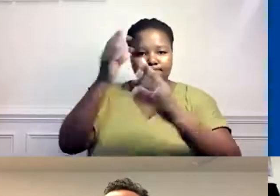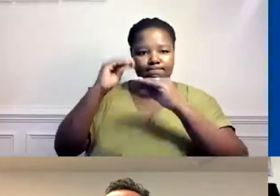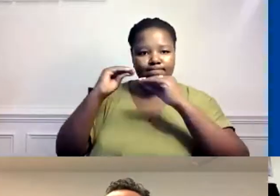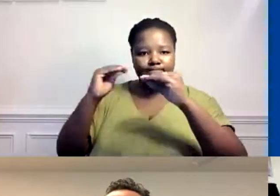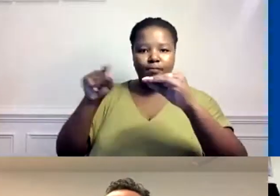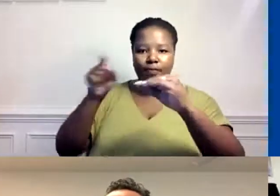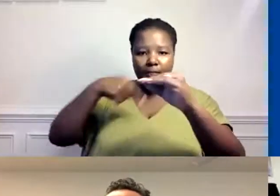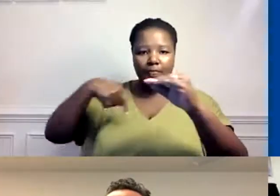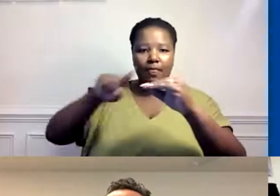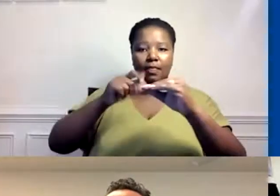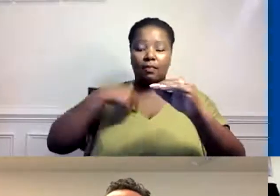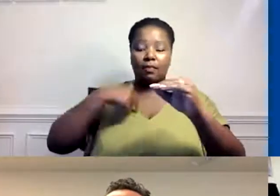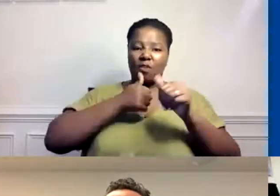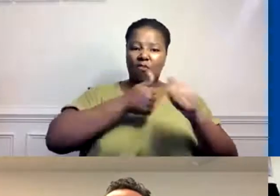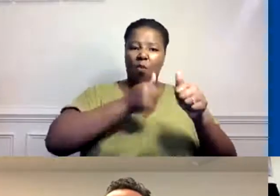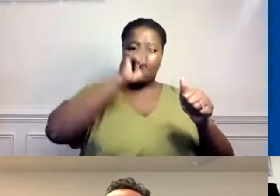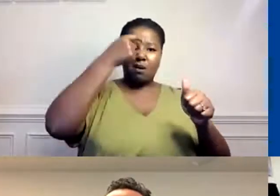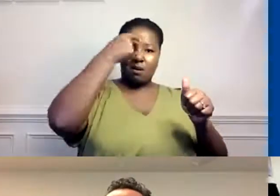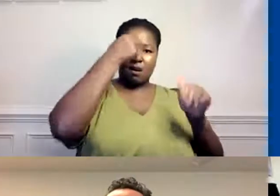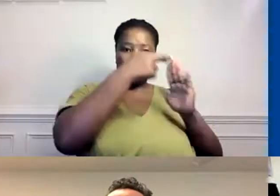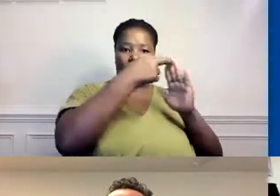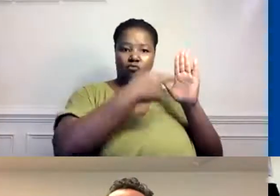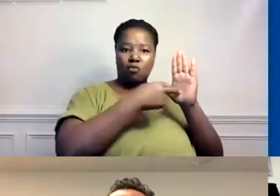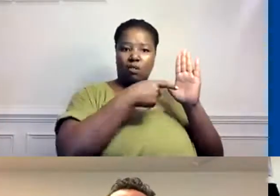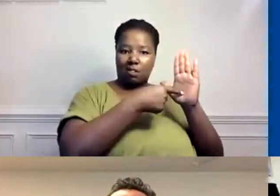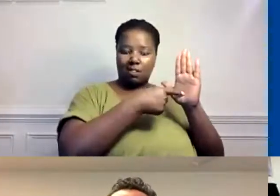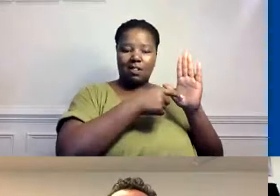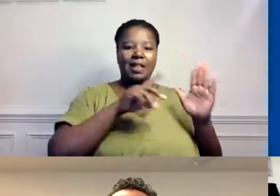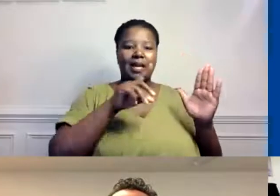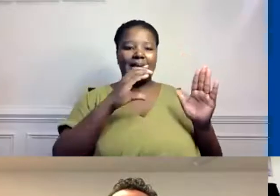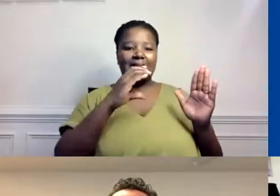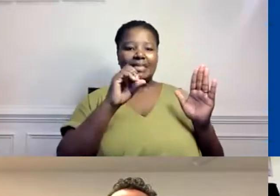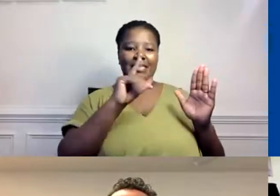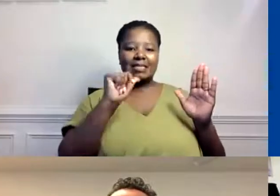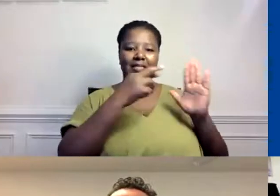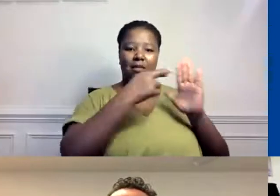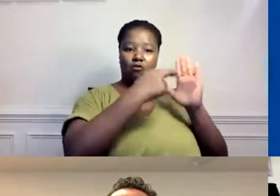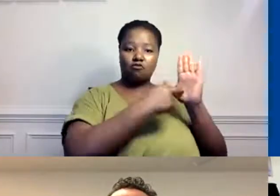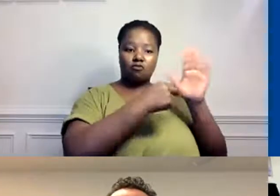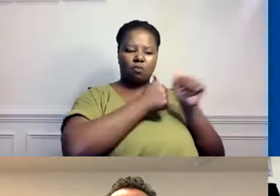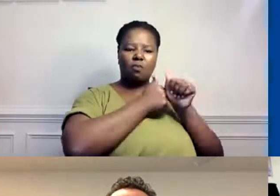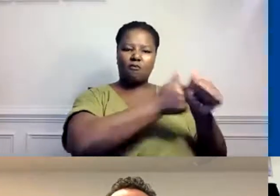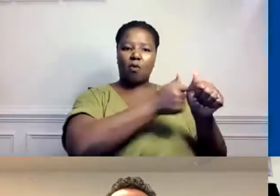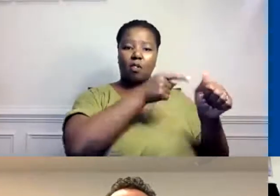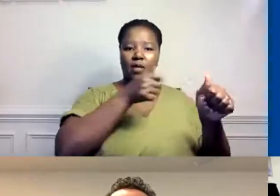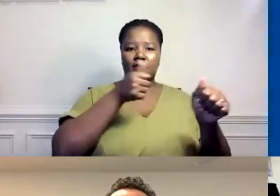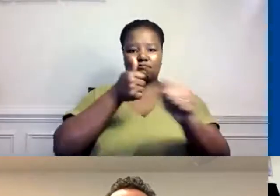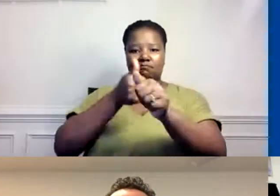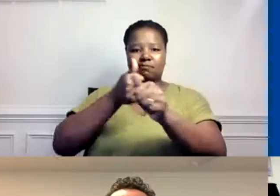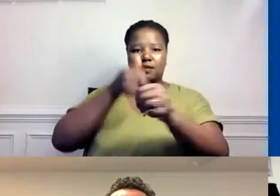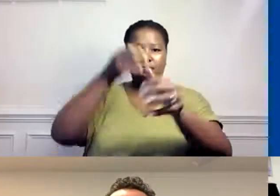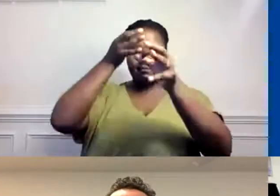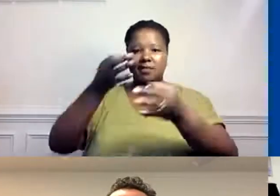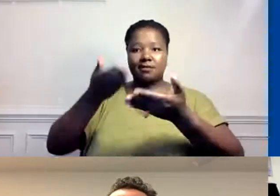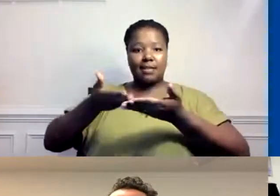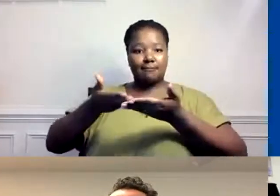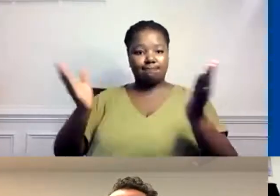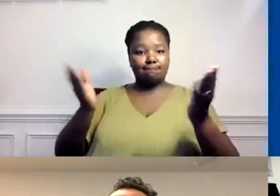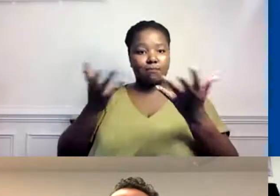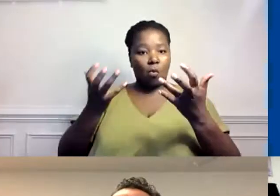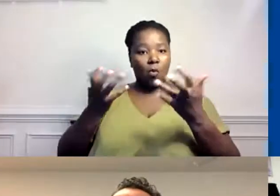safety protocols that are in place per CDC guidelines in allowing people to make their decision for themselves, understanding that